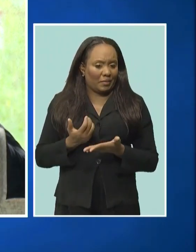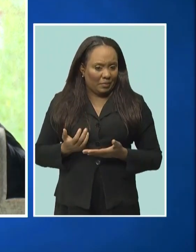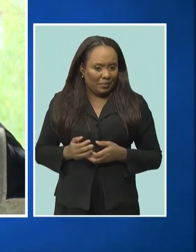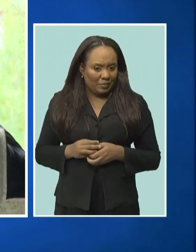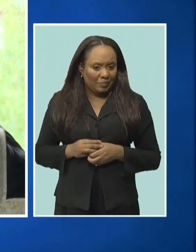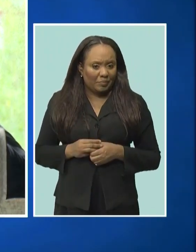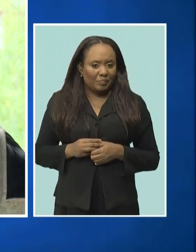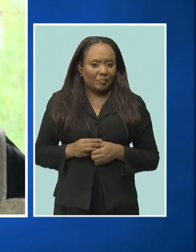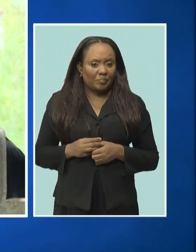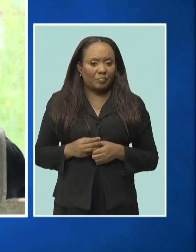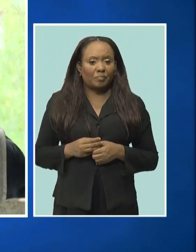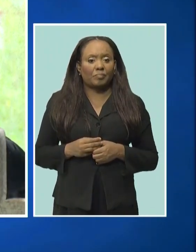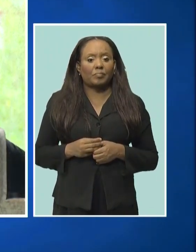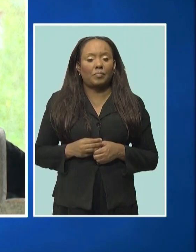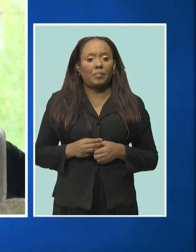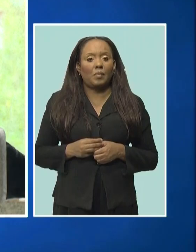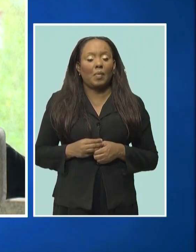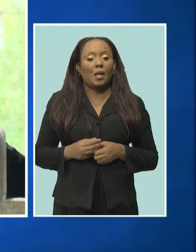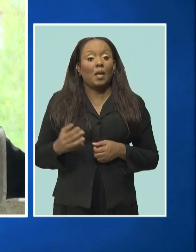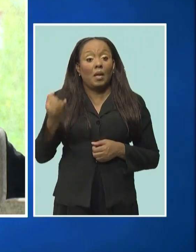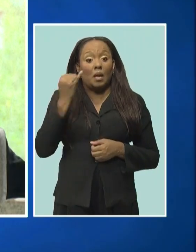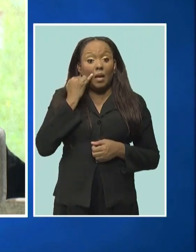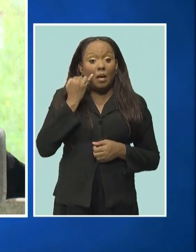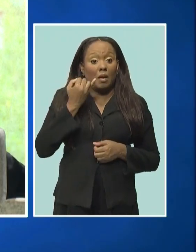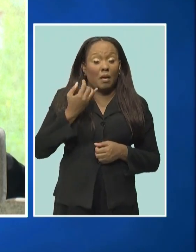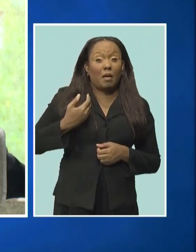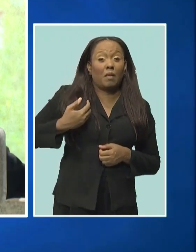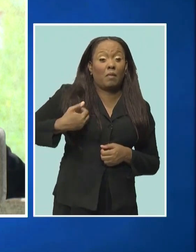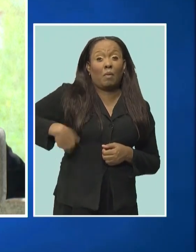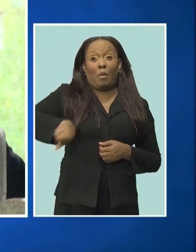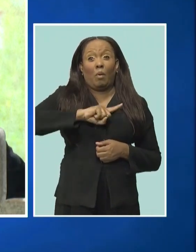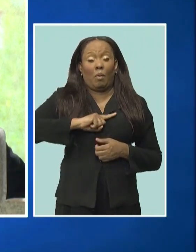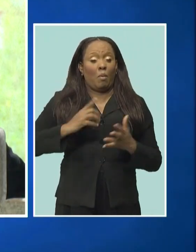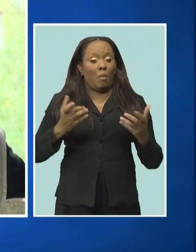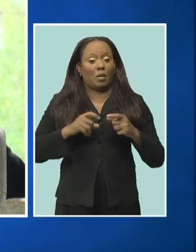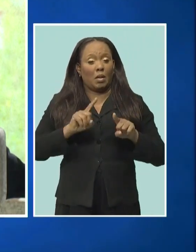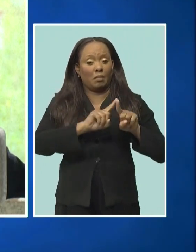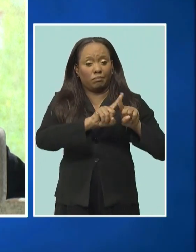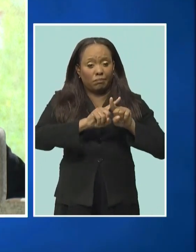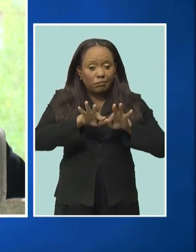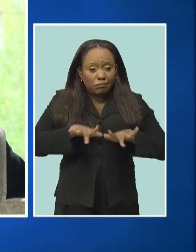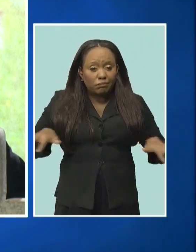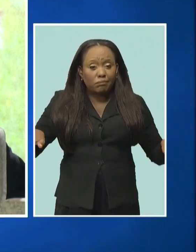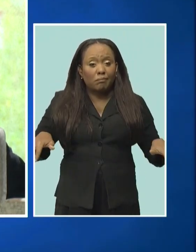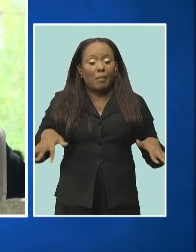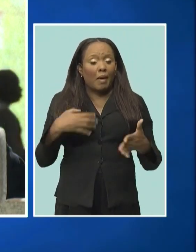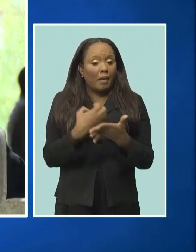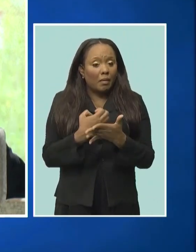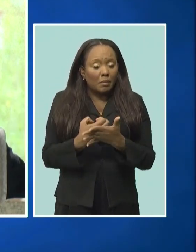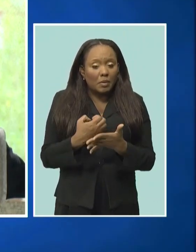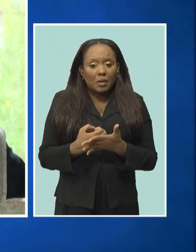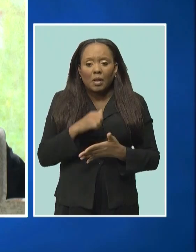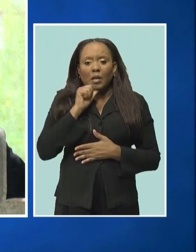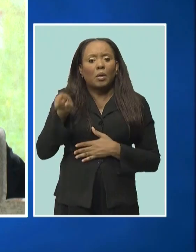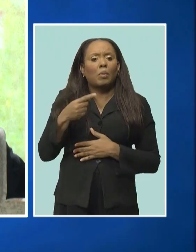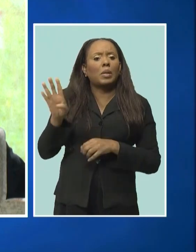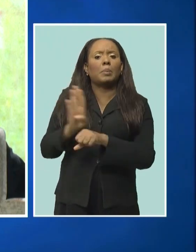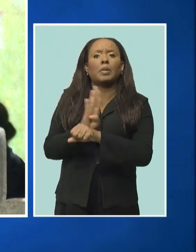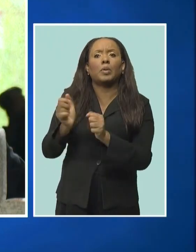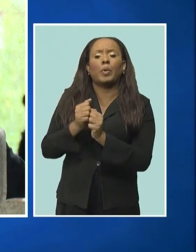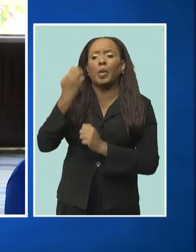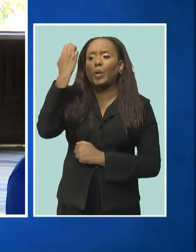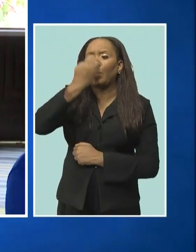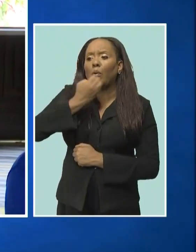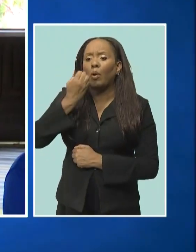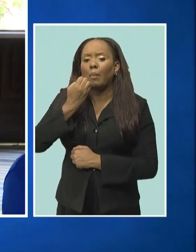we are going to diversify economically, then we can't only be doing business with Europe and the United